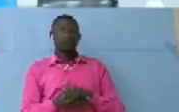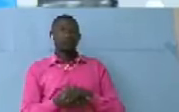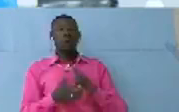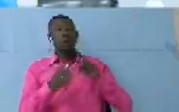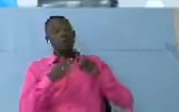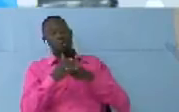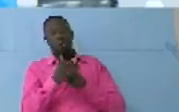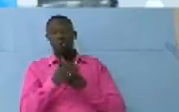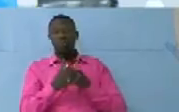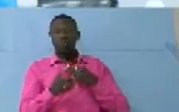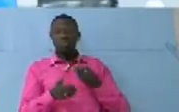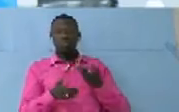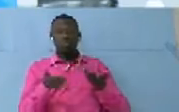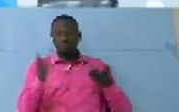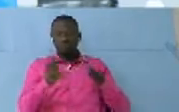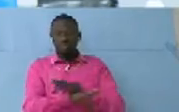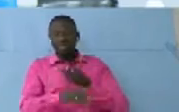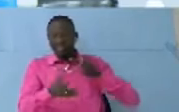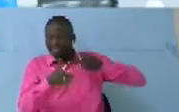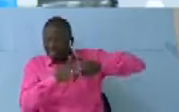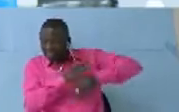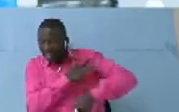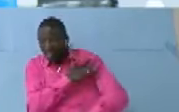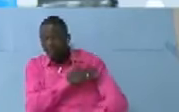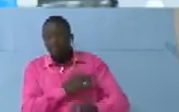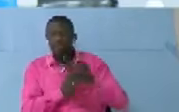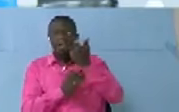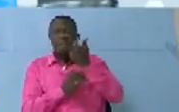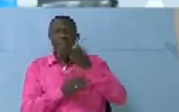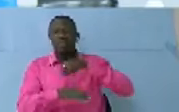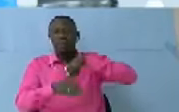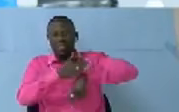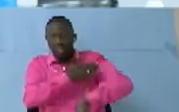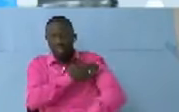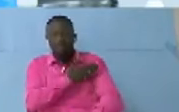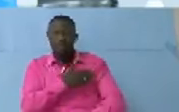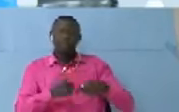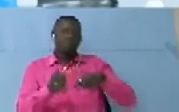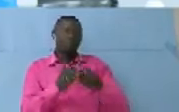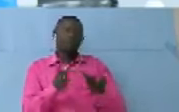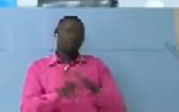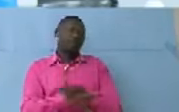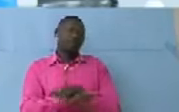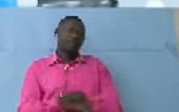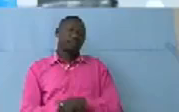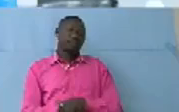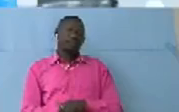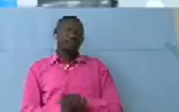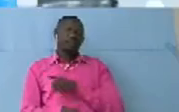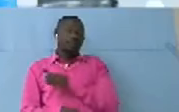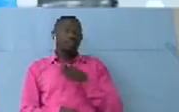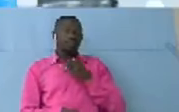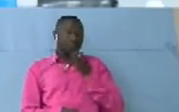dinner. Or we go 9 meters deep. They said